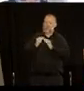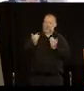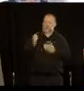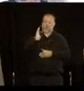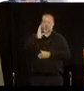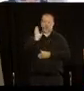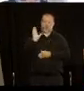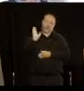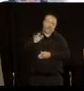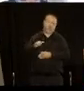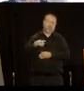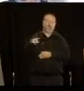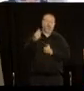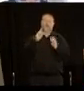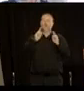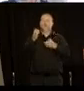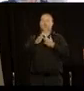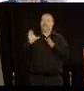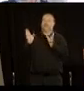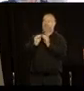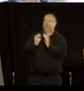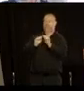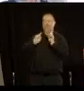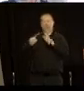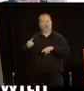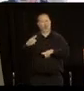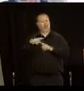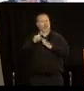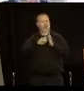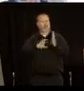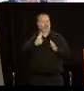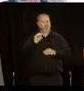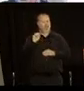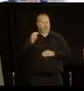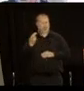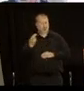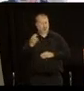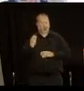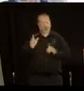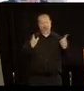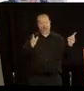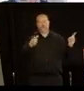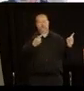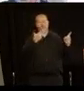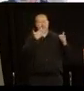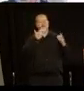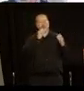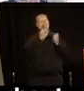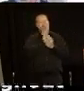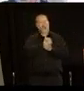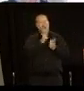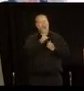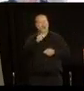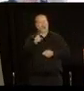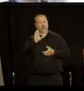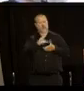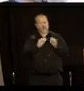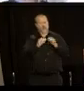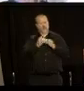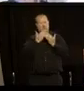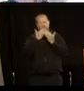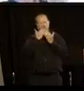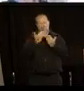conference. Would encourage you to attend some of those sessions as well as check out our booth in the exhibit hall. We would love to meet you and learn your story. Thank